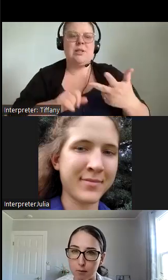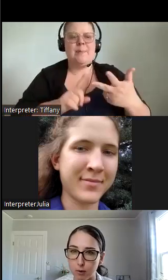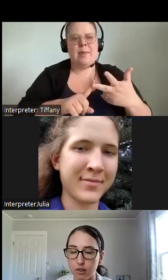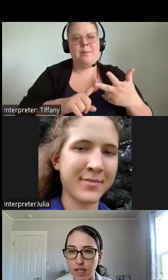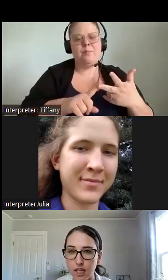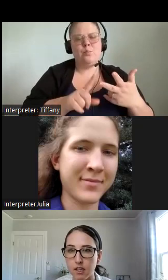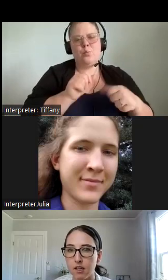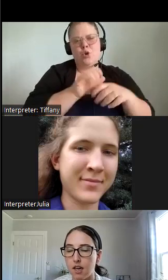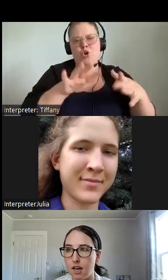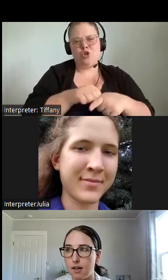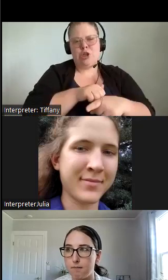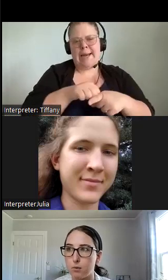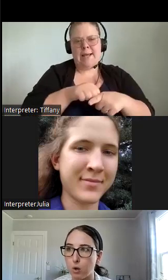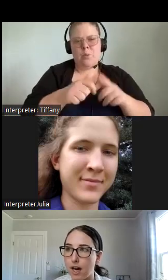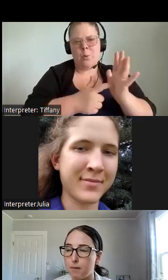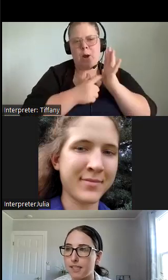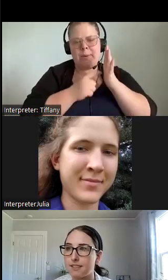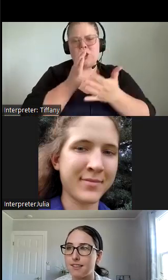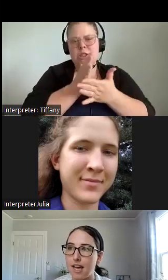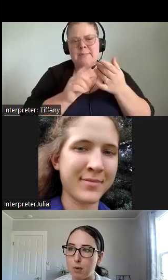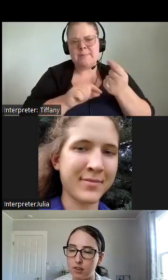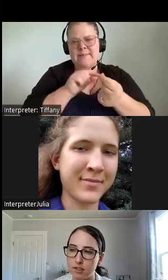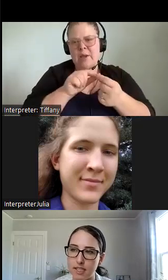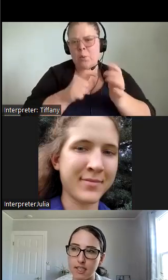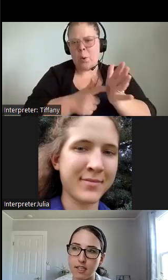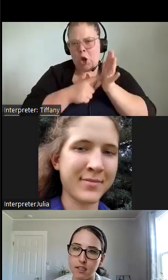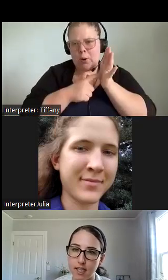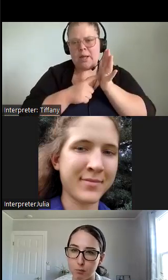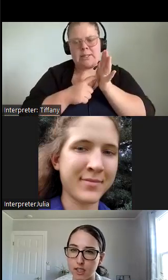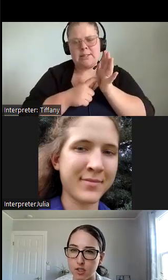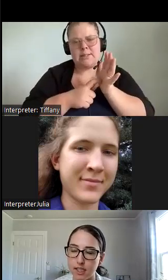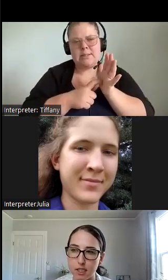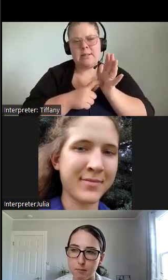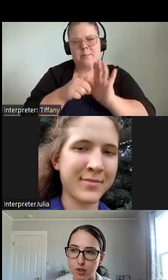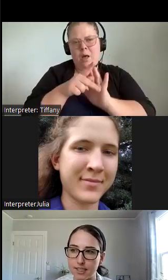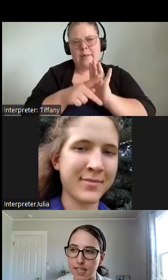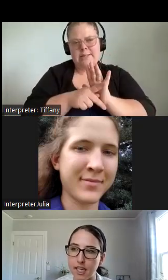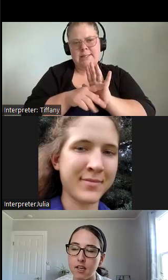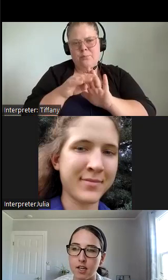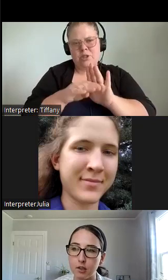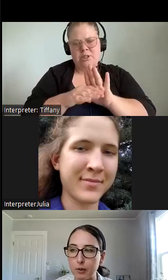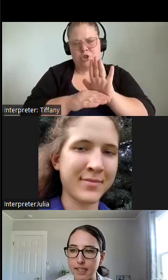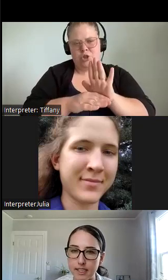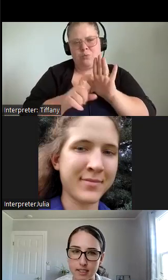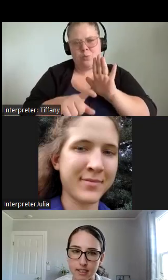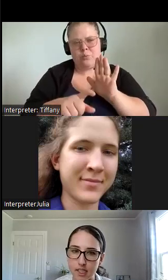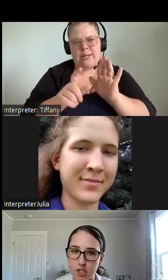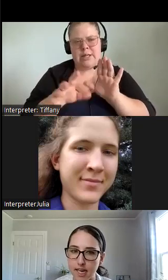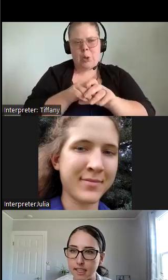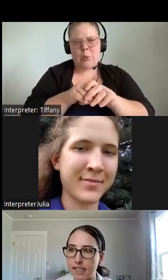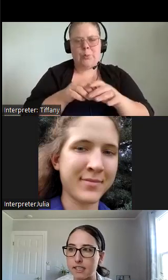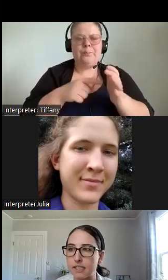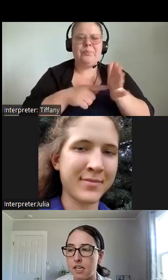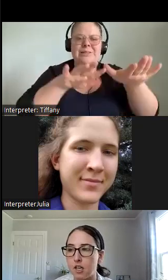there are a couple key requirements that policy and procedure needs to be addressing, including